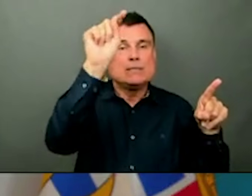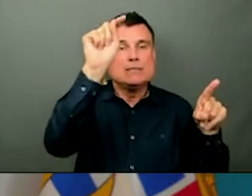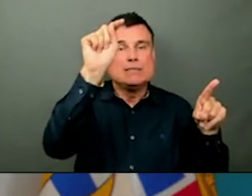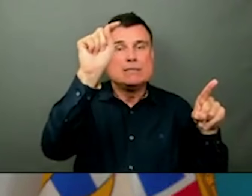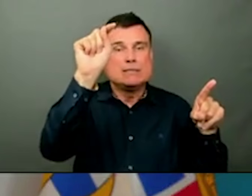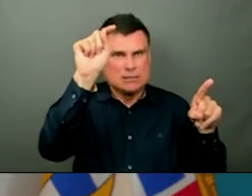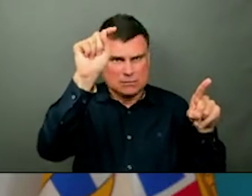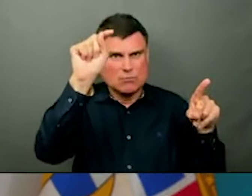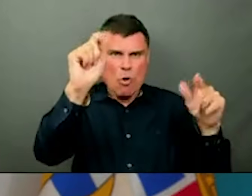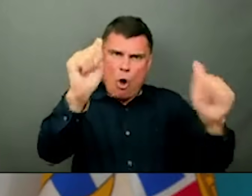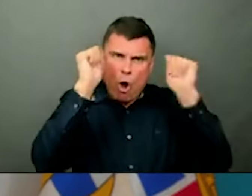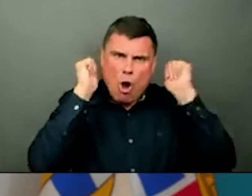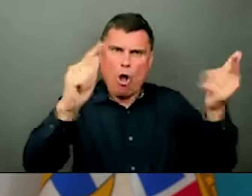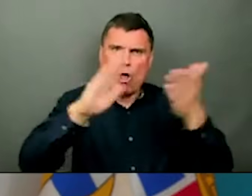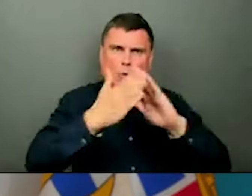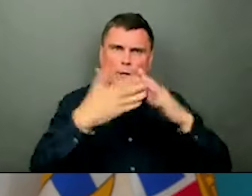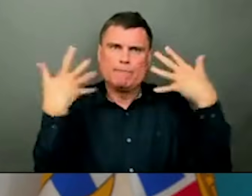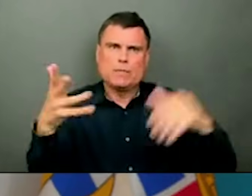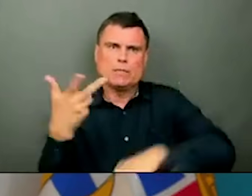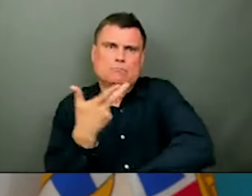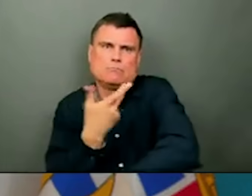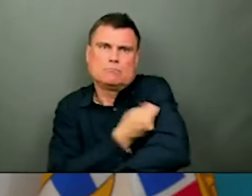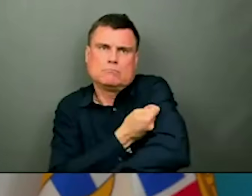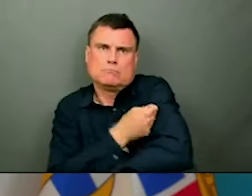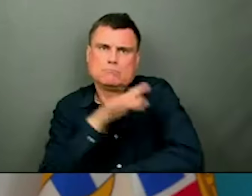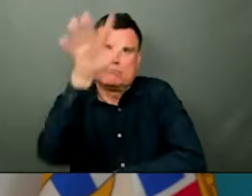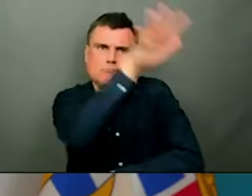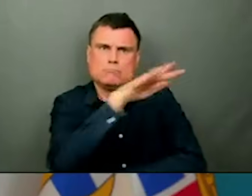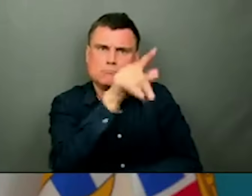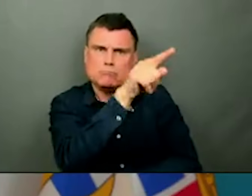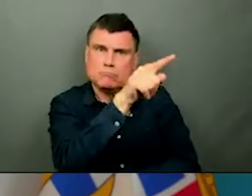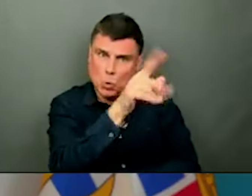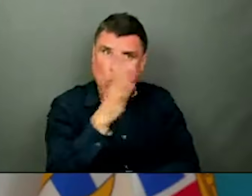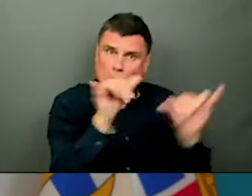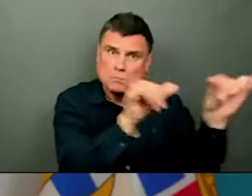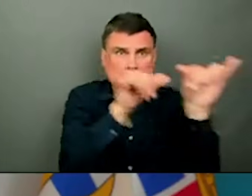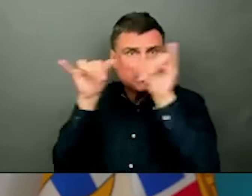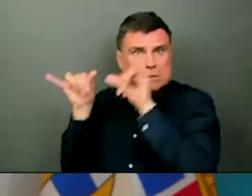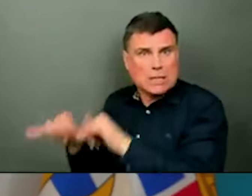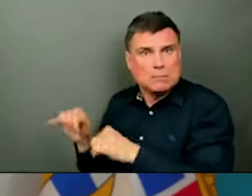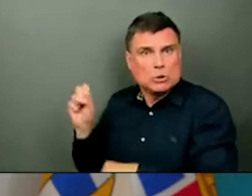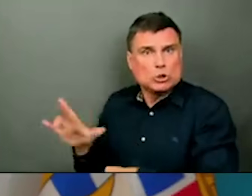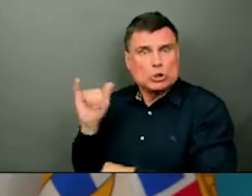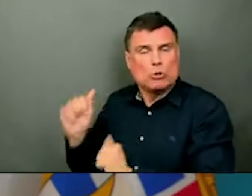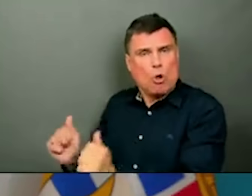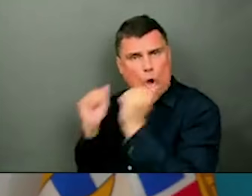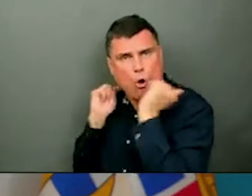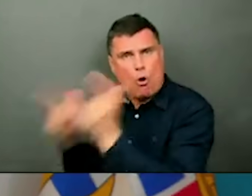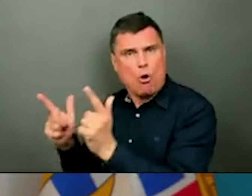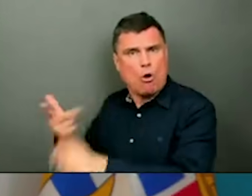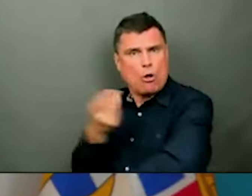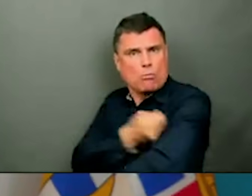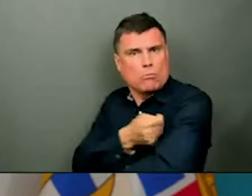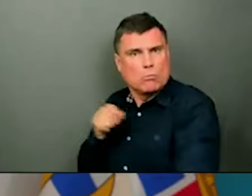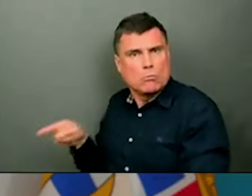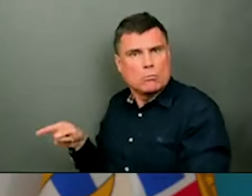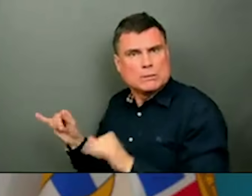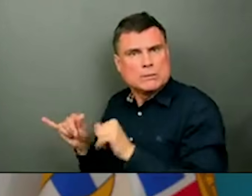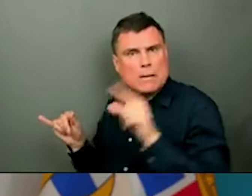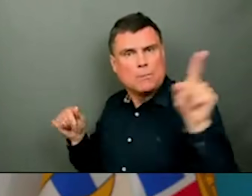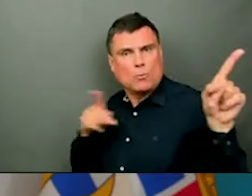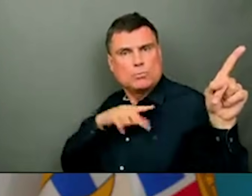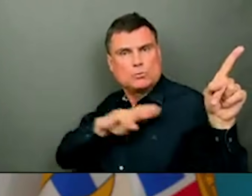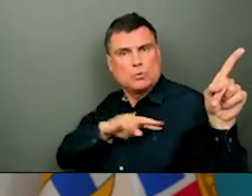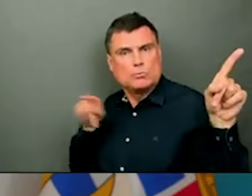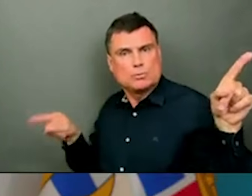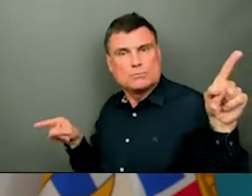groups across the entire city. Is that something that at this point would still be considered, considering I think it's still one of